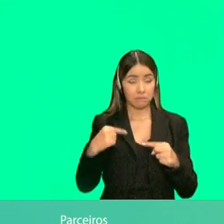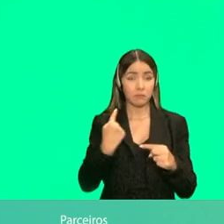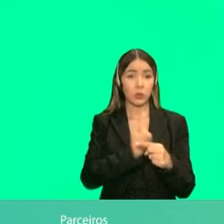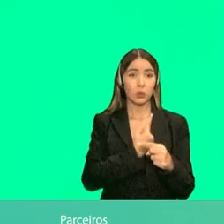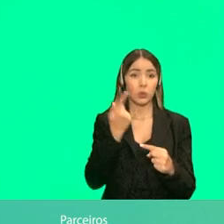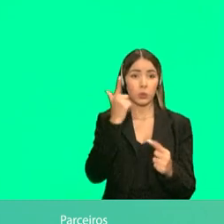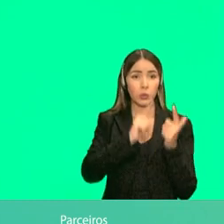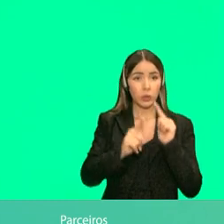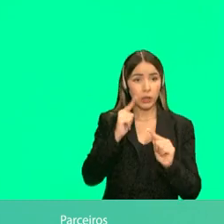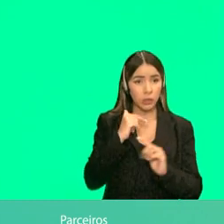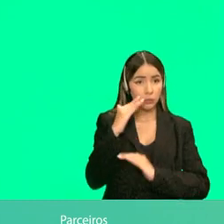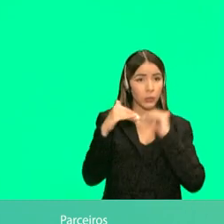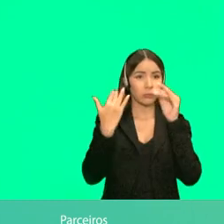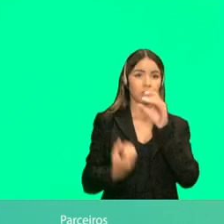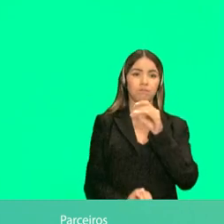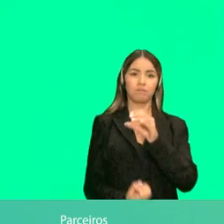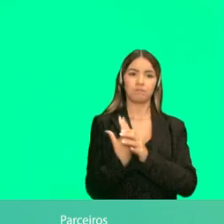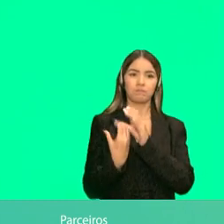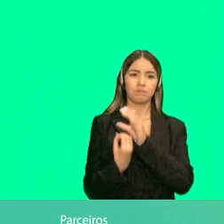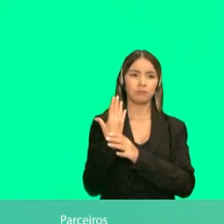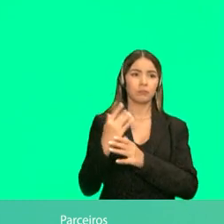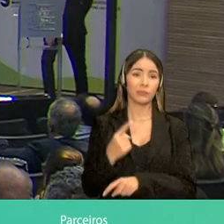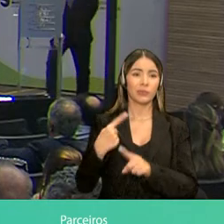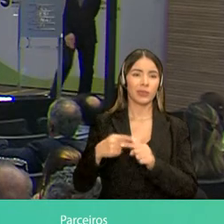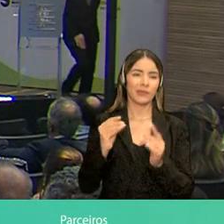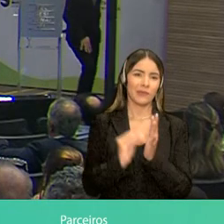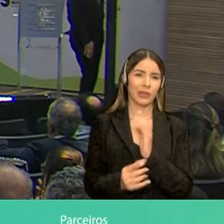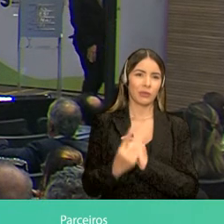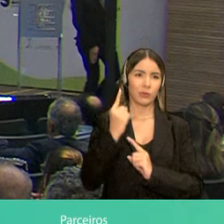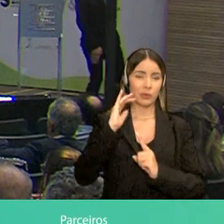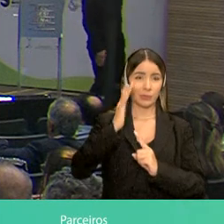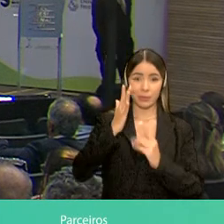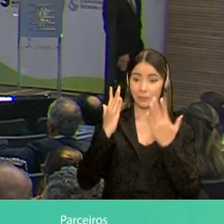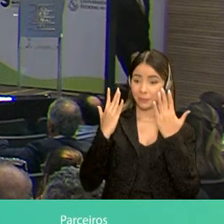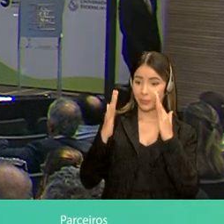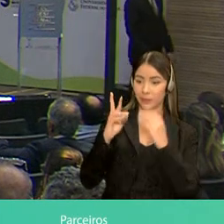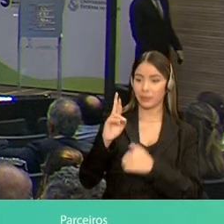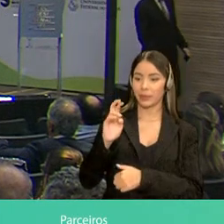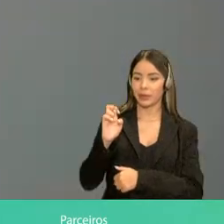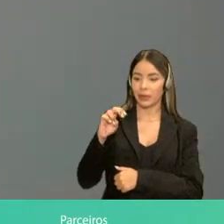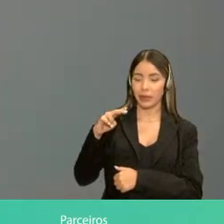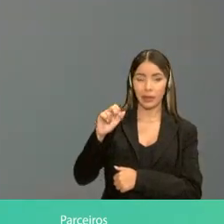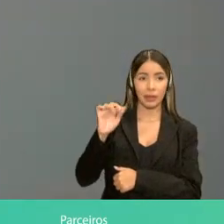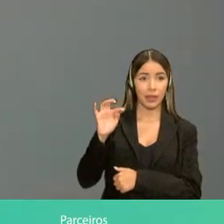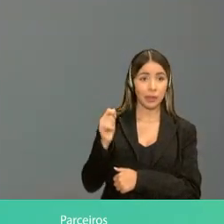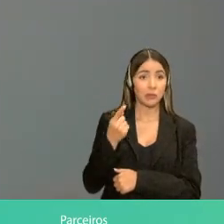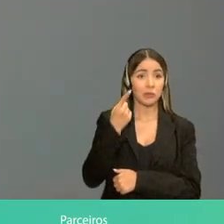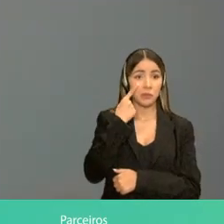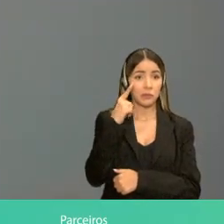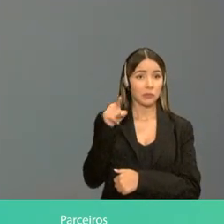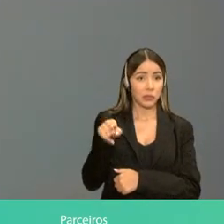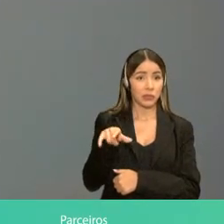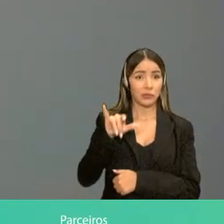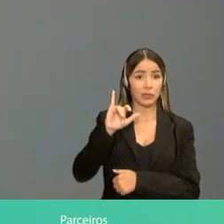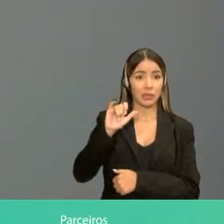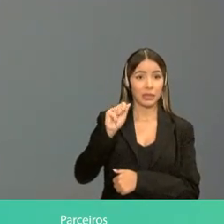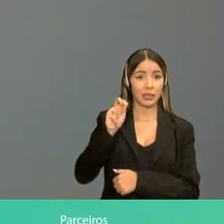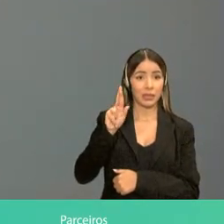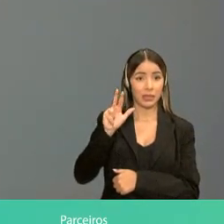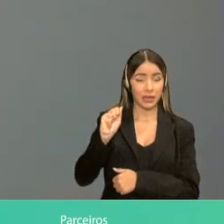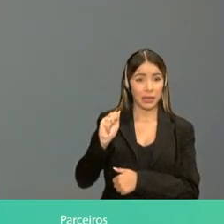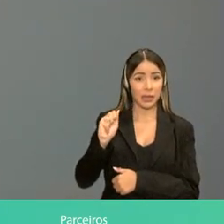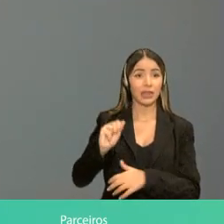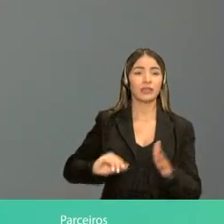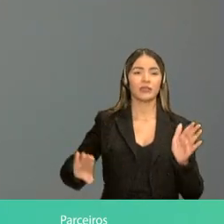Renata. I see Yara arrived. If we, yes, we have another presentation yet. Well, congratulations,